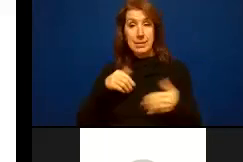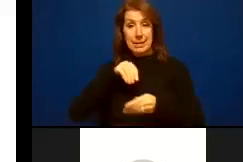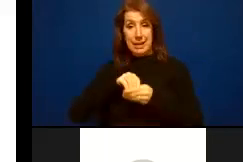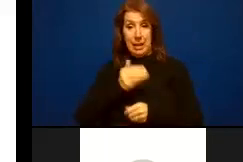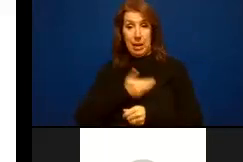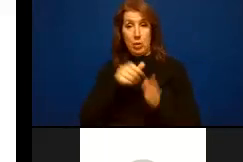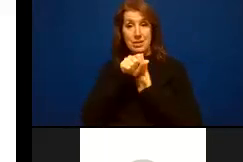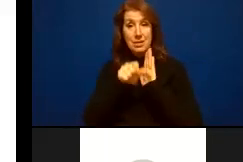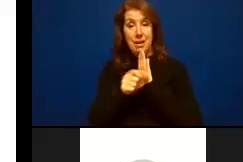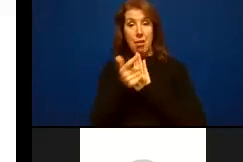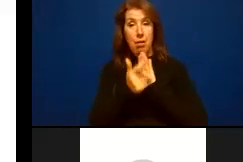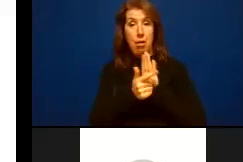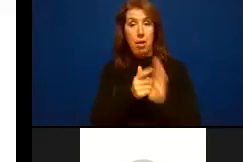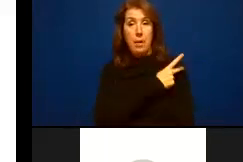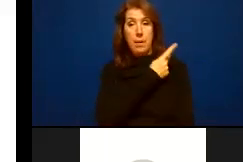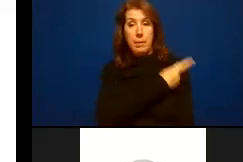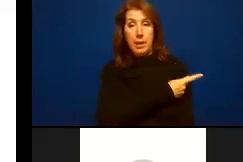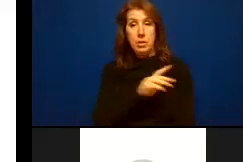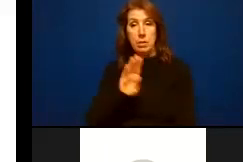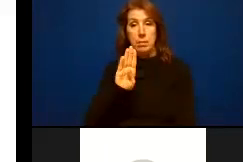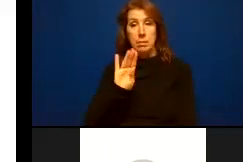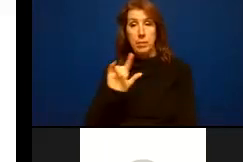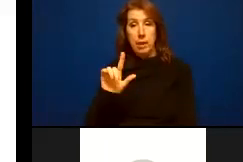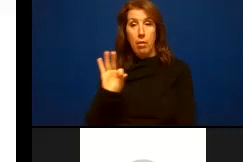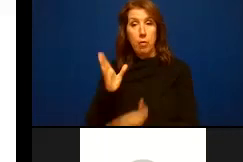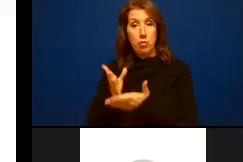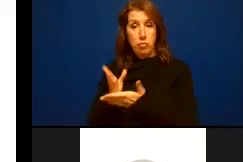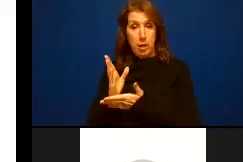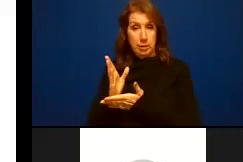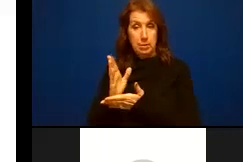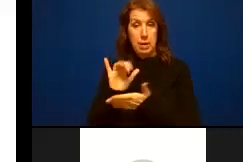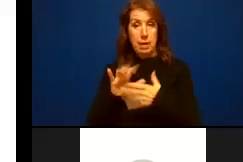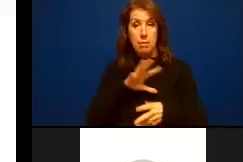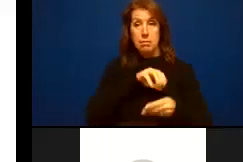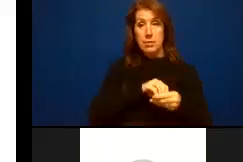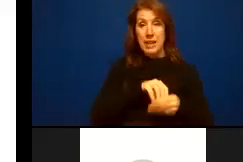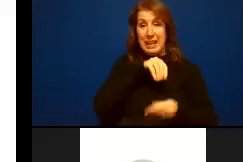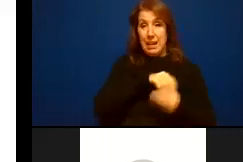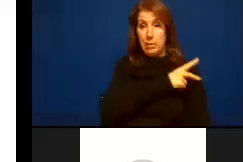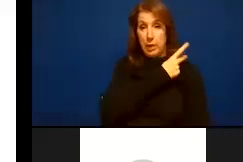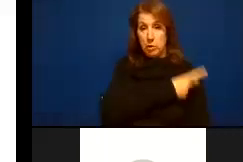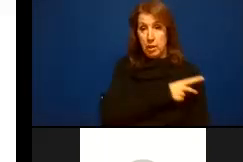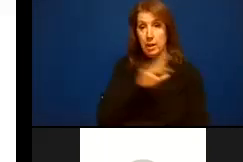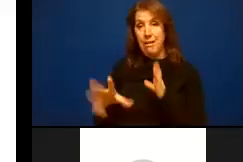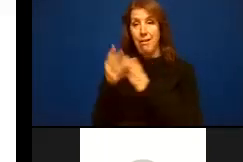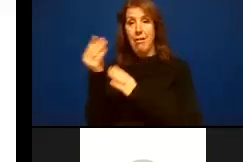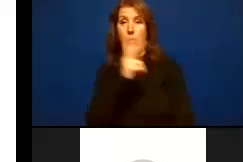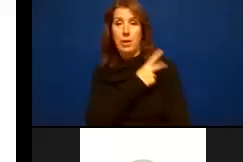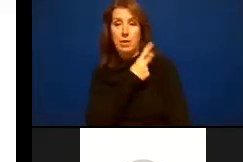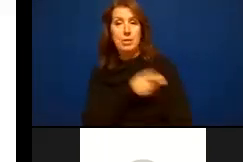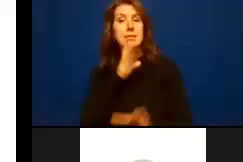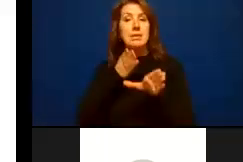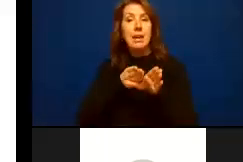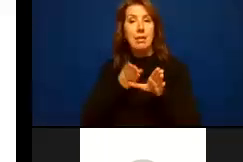statutes a patient's bill of rights that applies in inpatient and outpatient psychiatric facilities. And one of